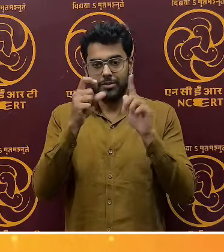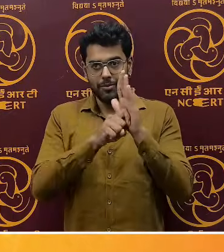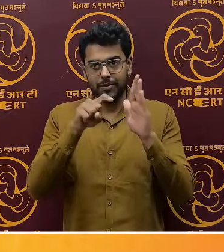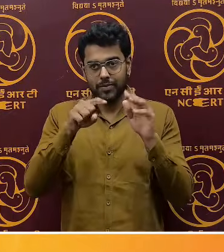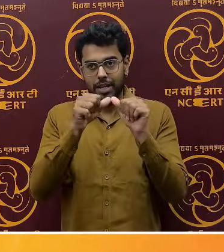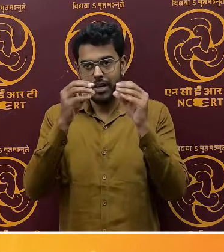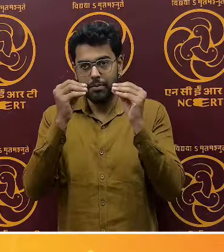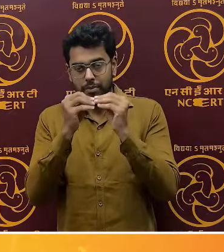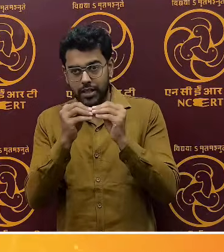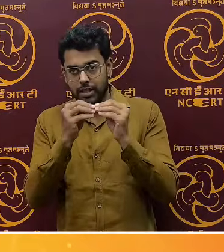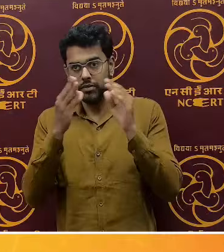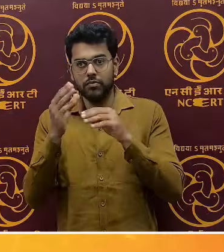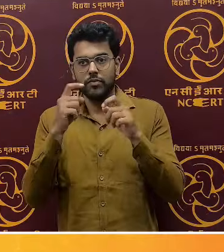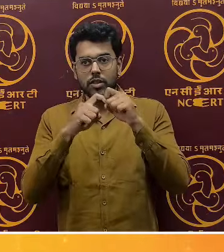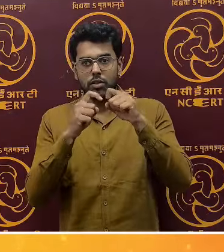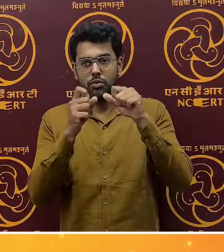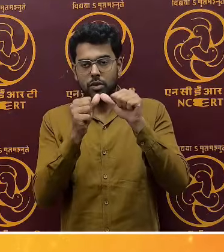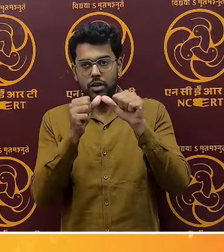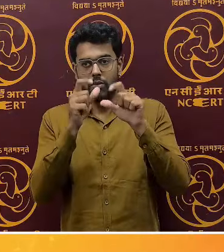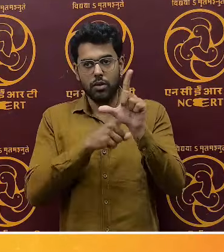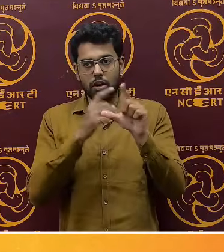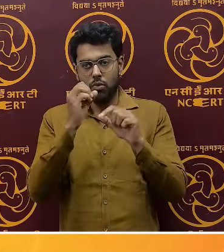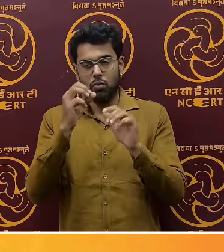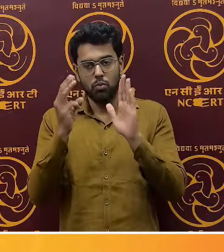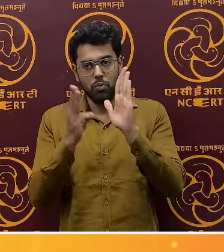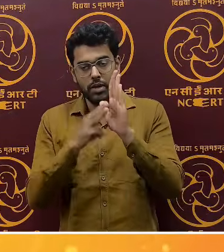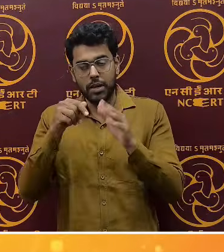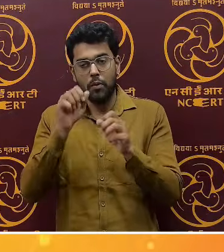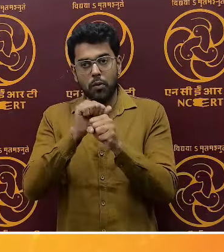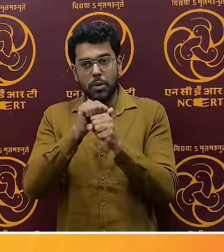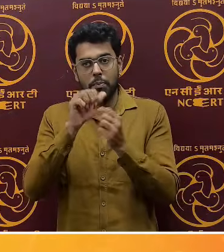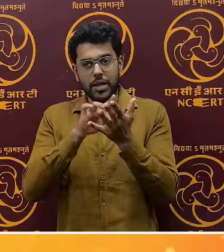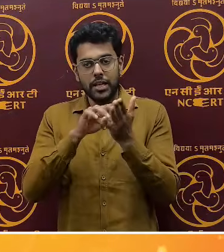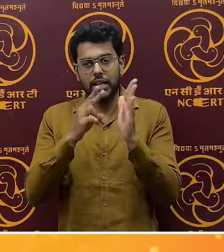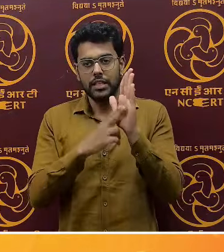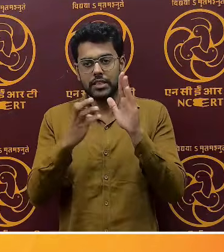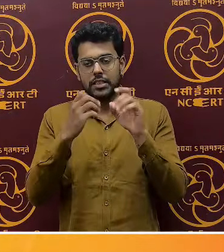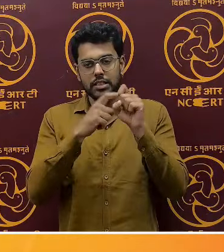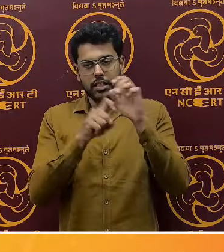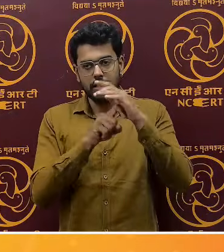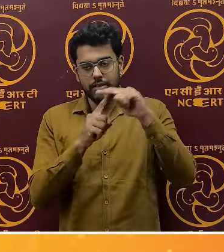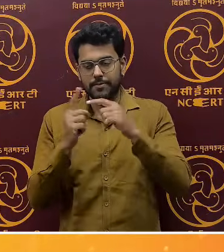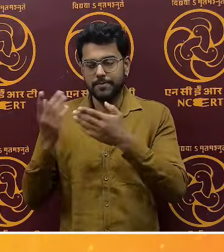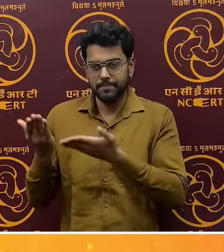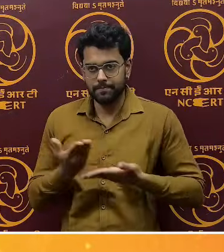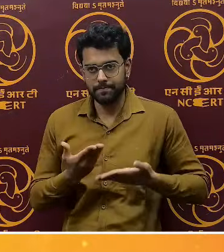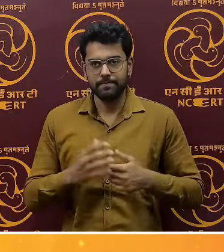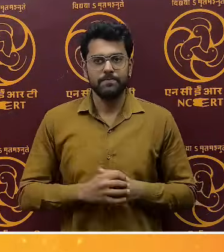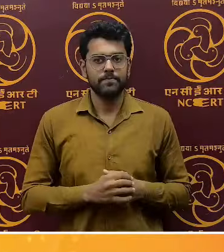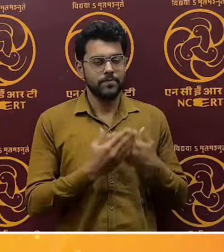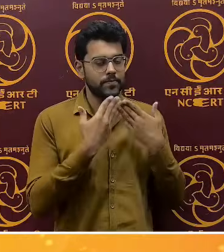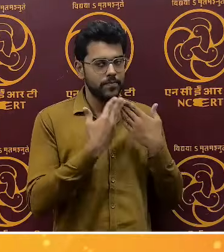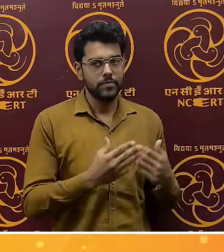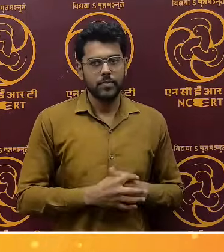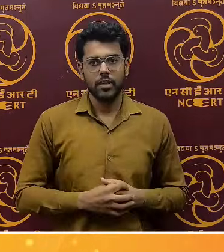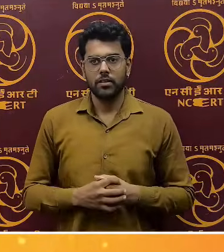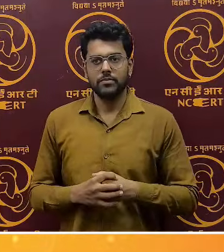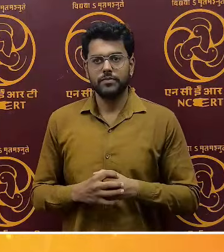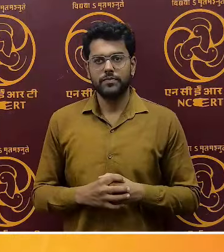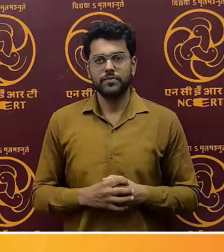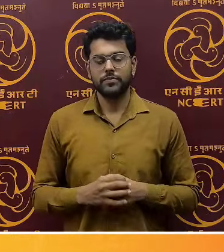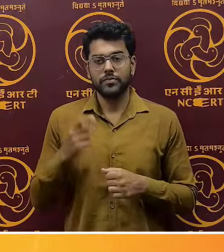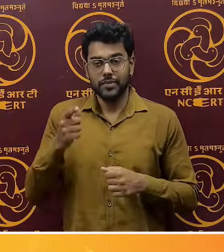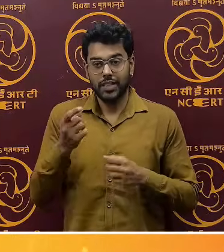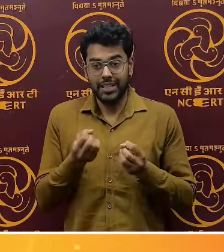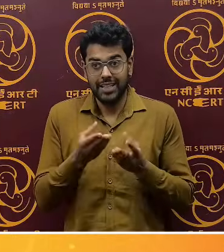Ganai, who is an academic consultant at CIET NCERT New Delhi. Sir, a very warm welcome. Thank you, sir. Okay. So,